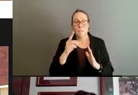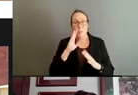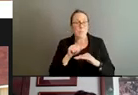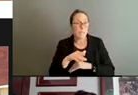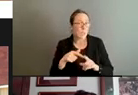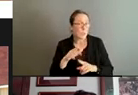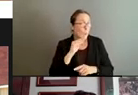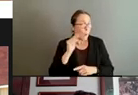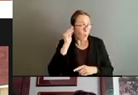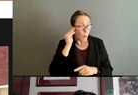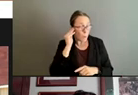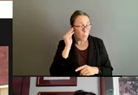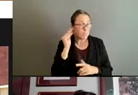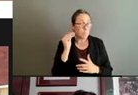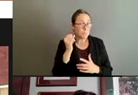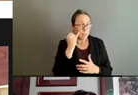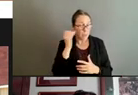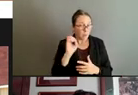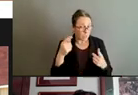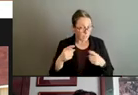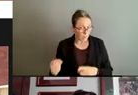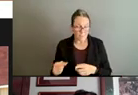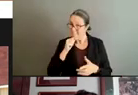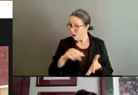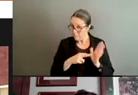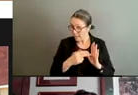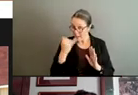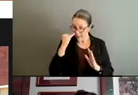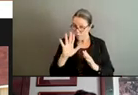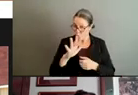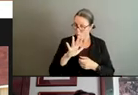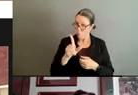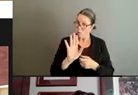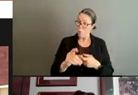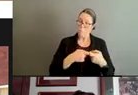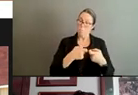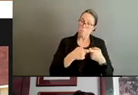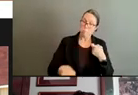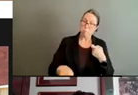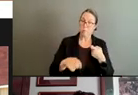to necessarily be priority given to a specific area or specifically to your home